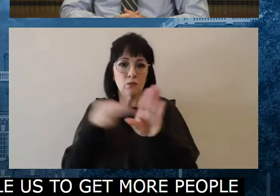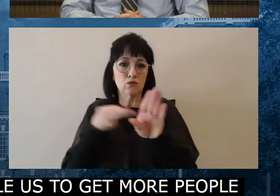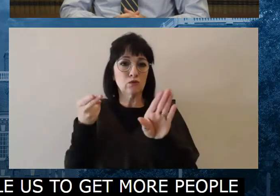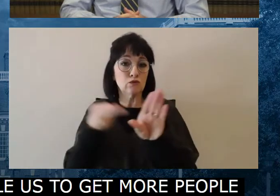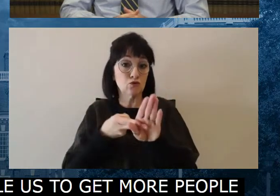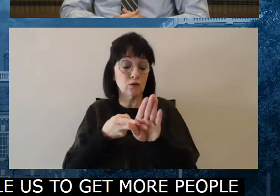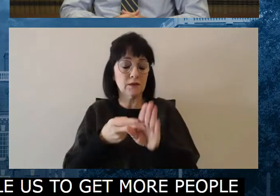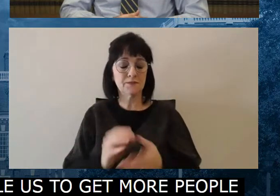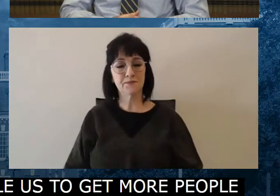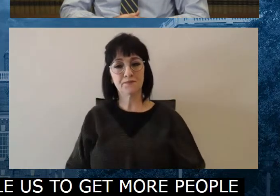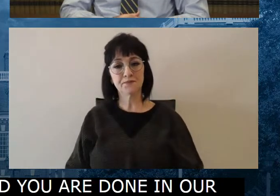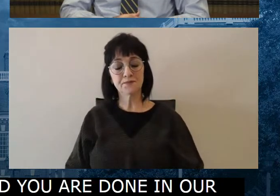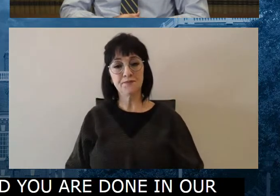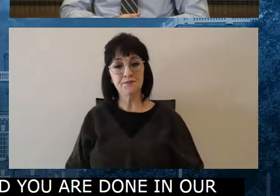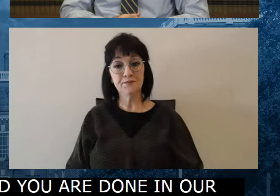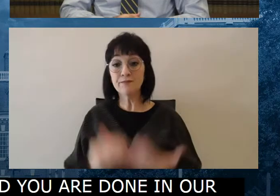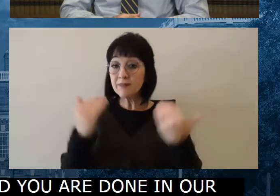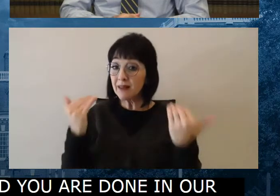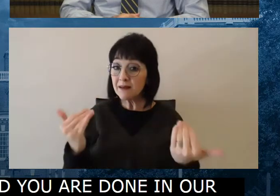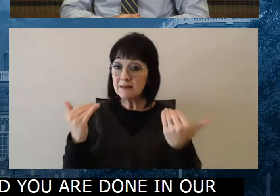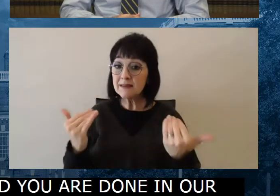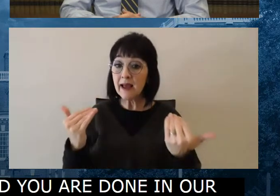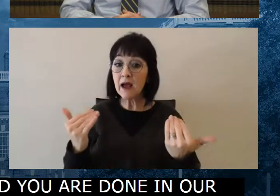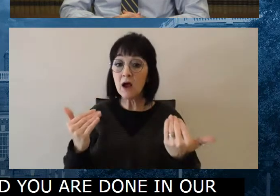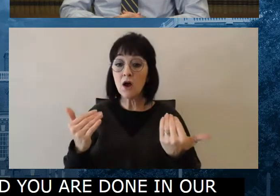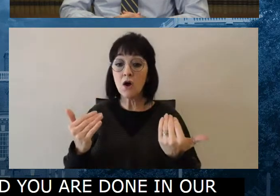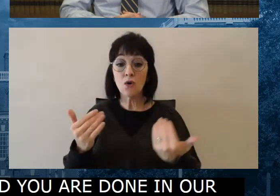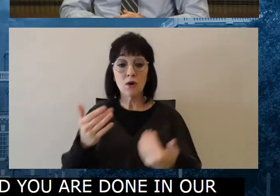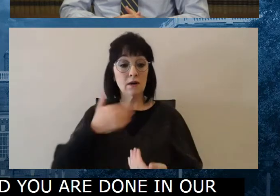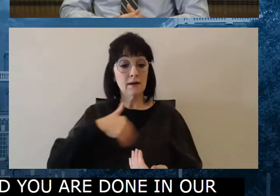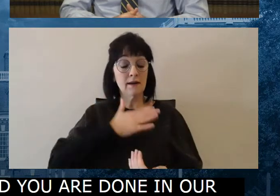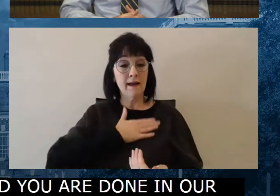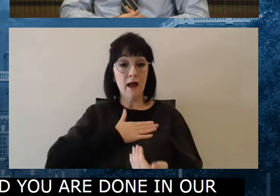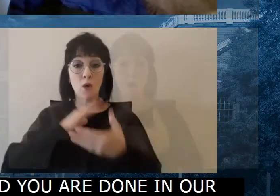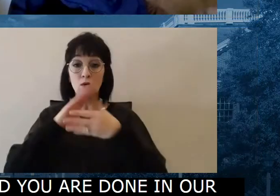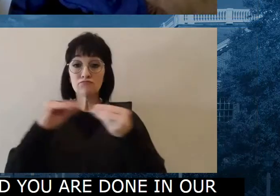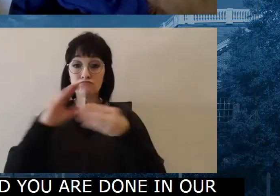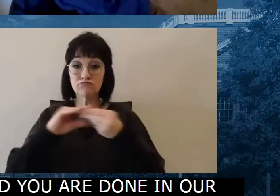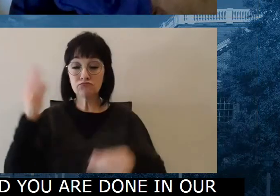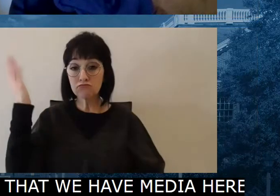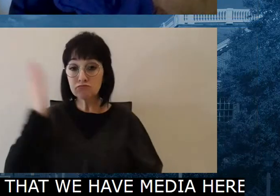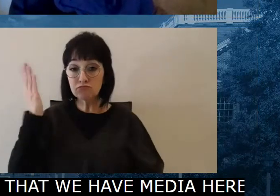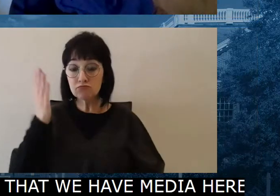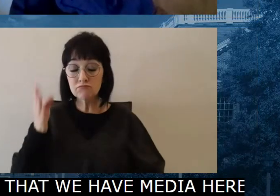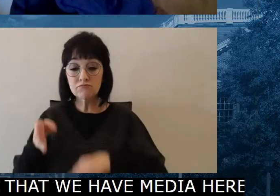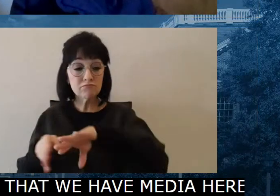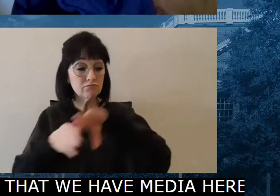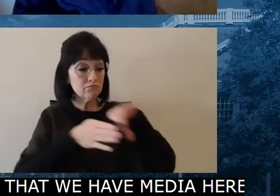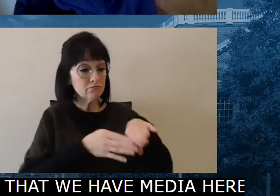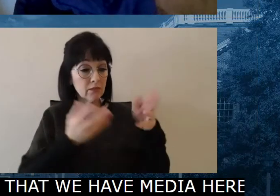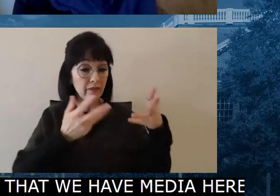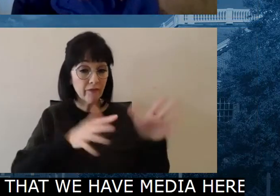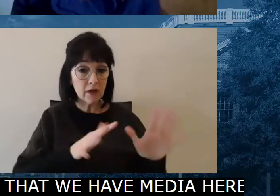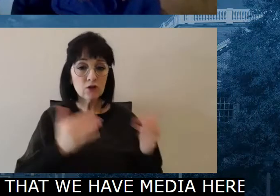here that's joined us. We would invite any questions that you have.